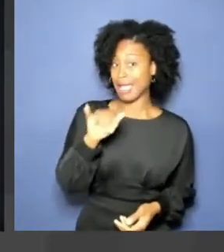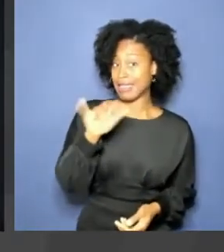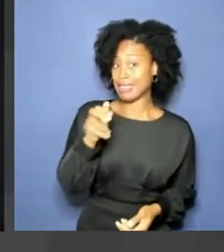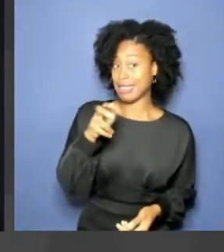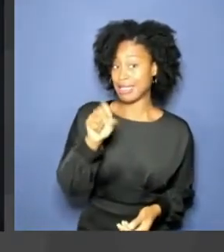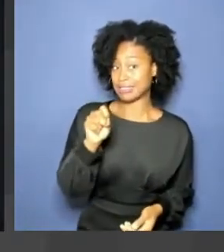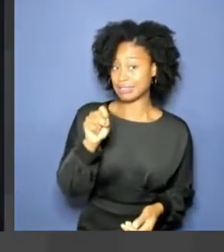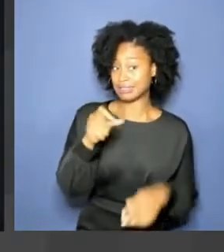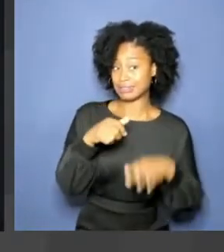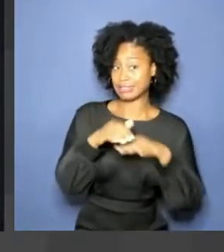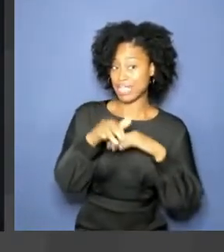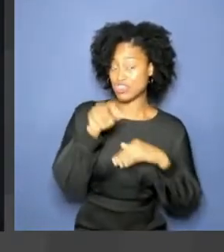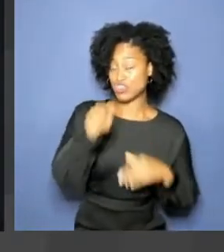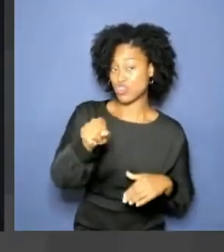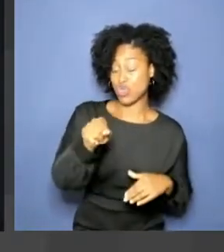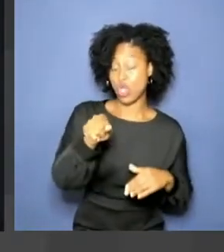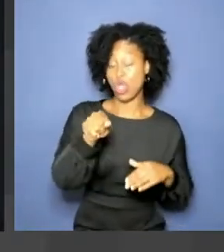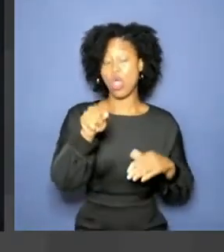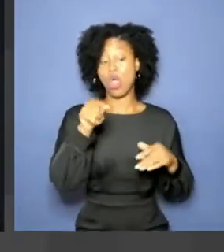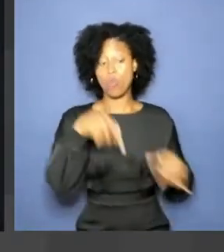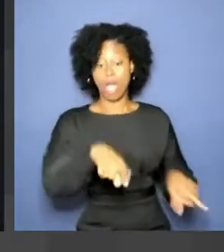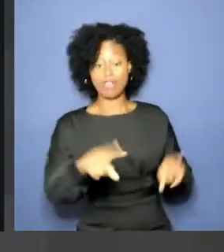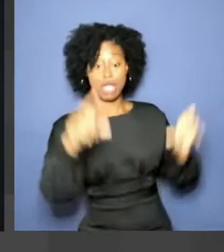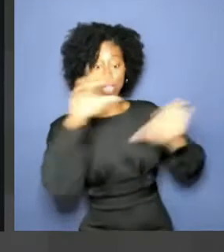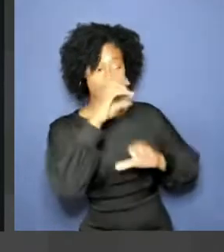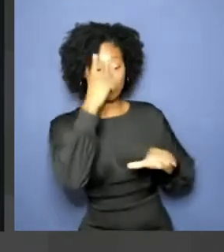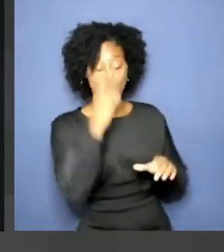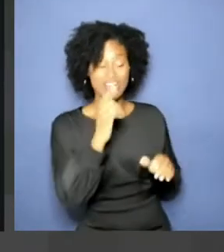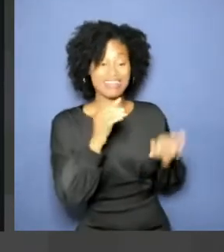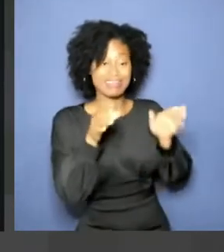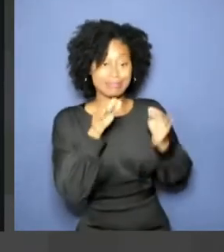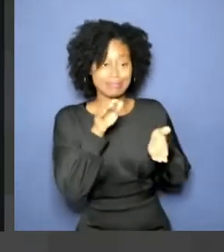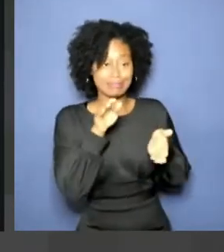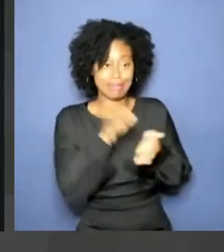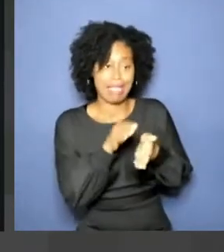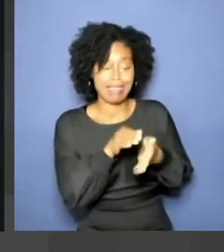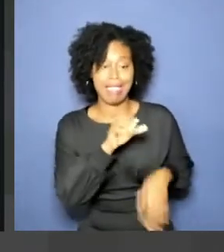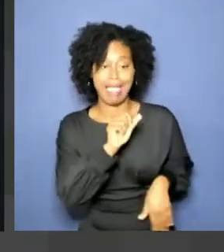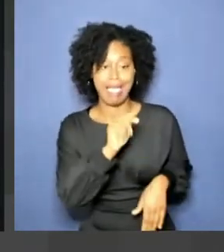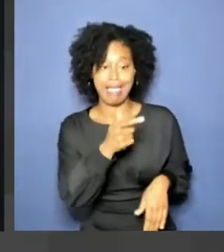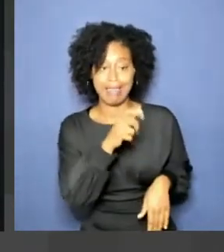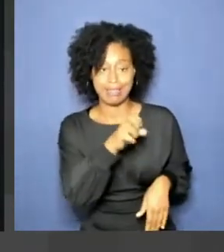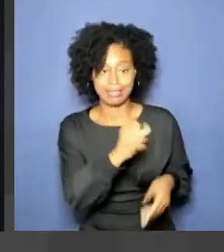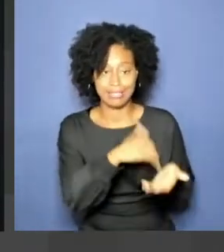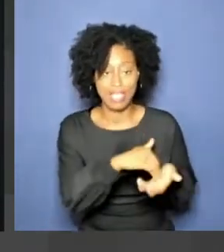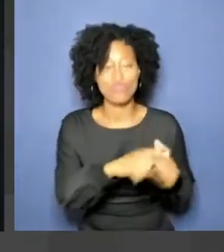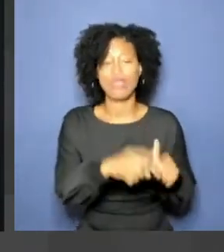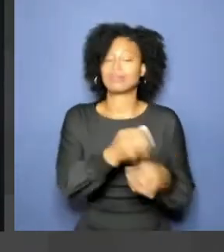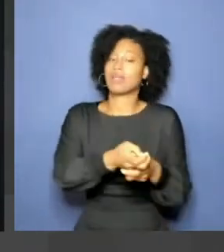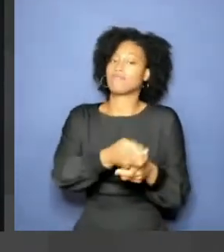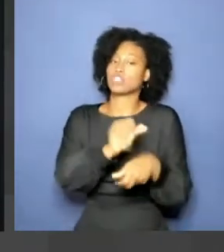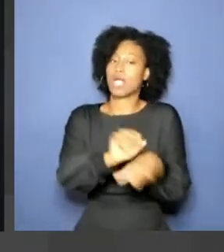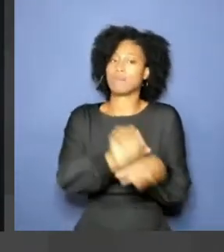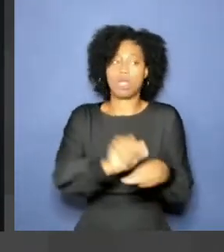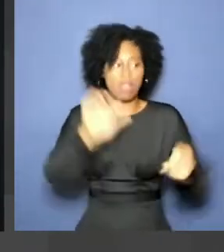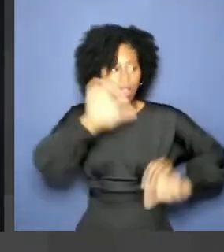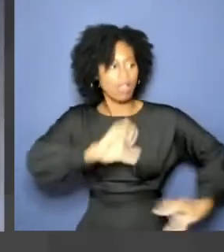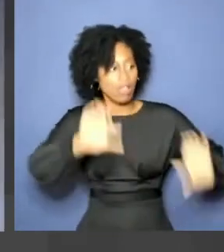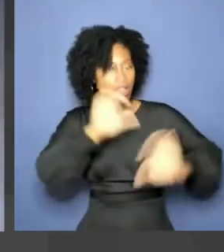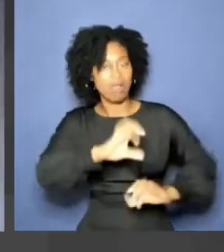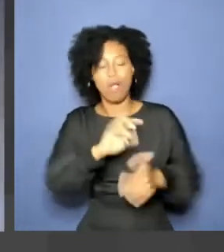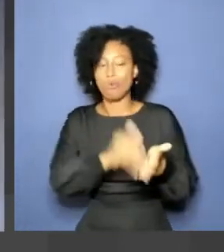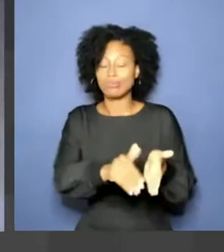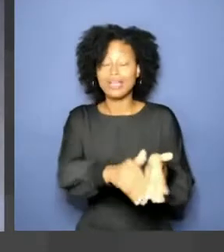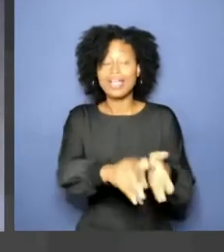while he looks for Tiny Agnes once again. Exactly. It's a tough job. It really is. Yes. Well, since you're here,